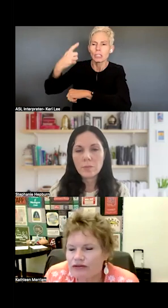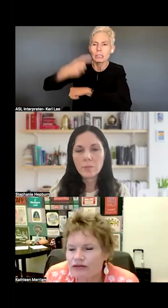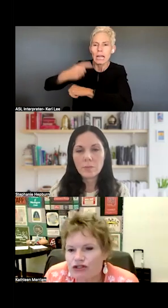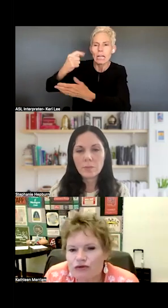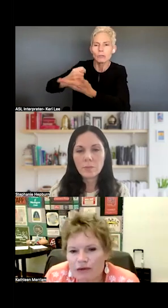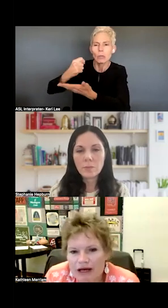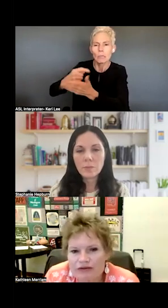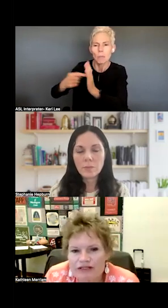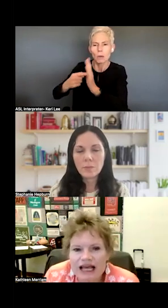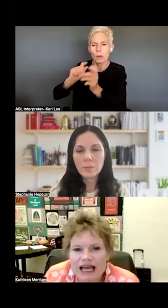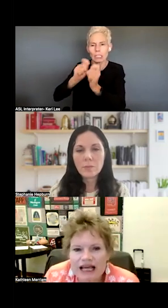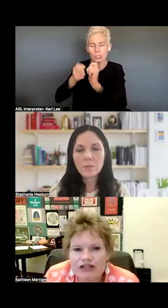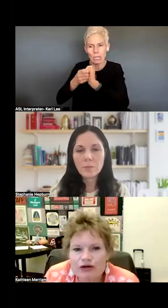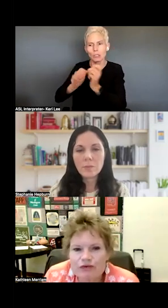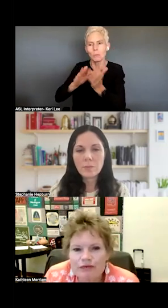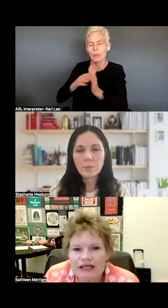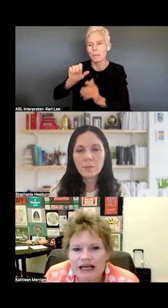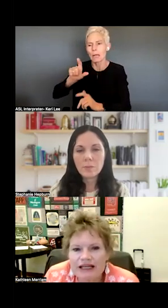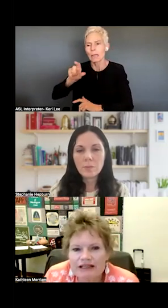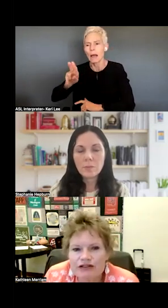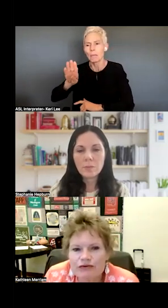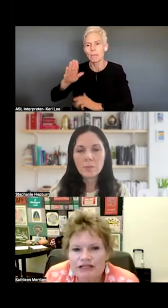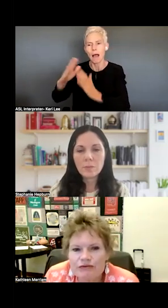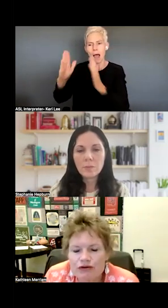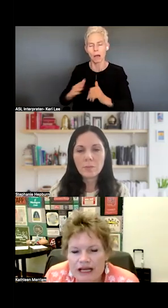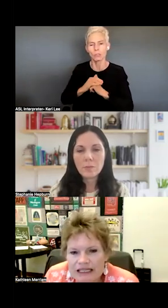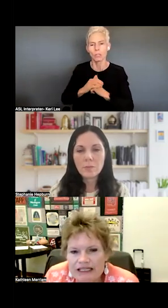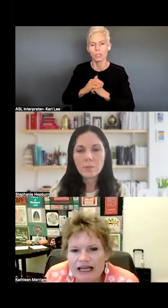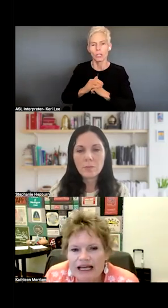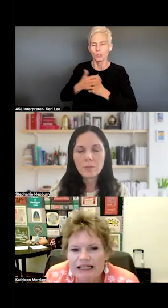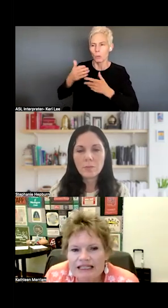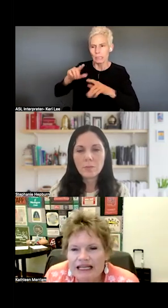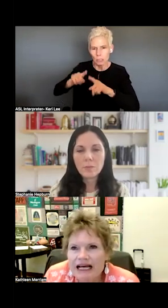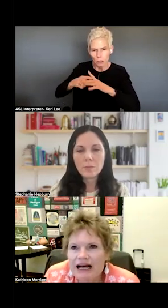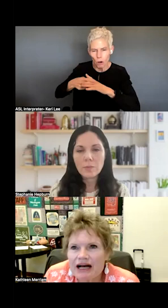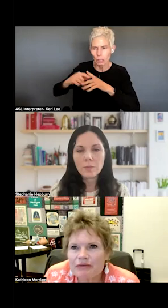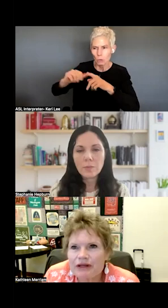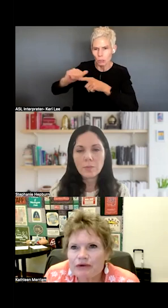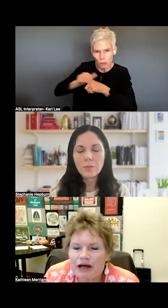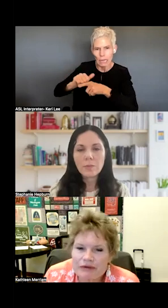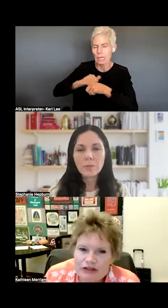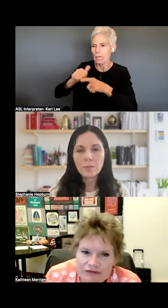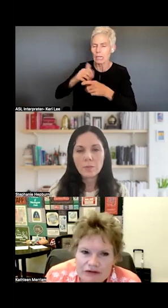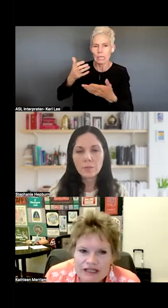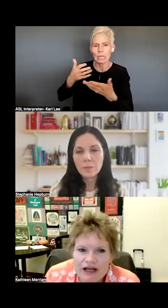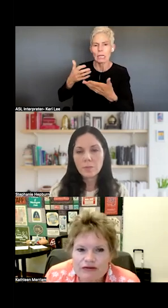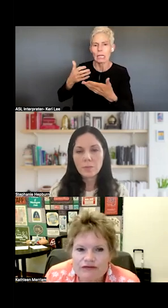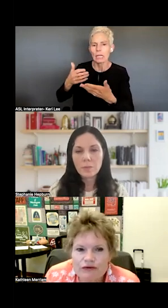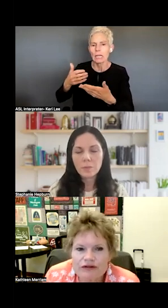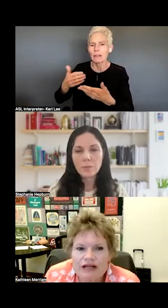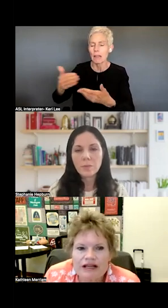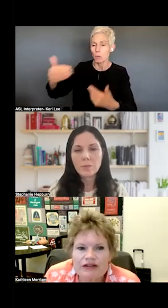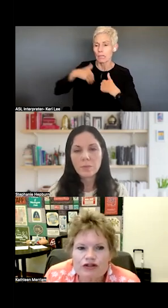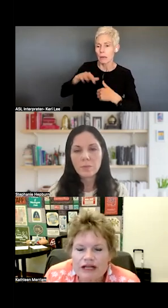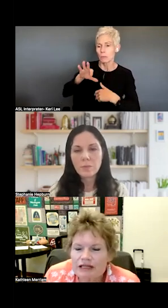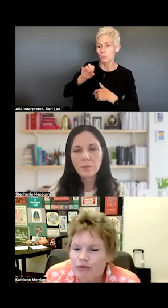models into clubhouse. And so we began doing some training, and they were coming to Fountain House